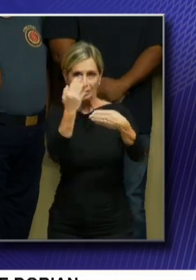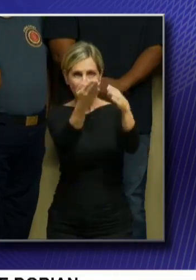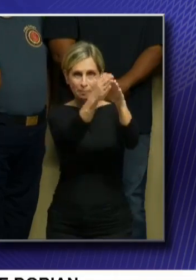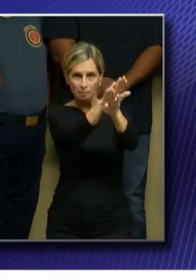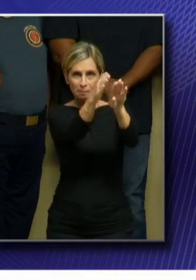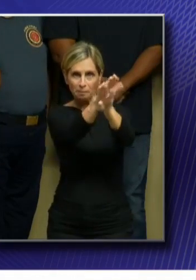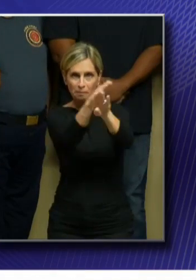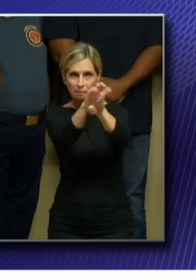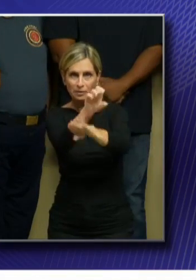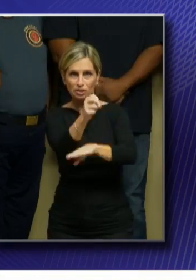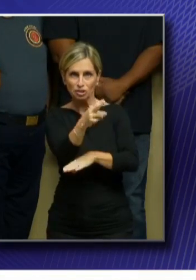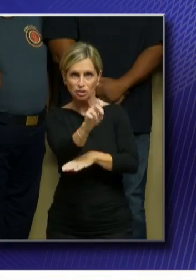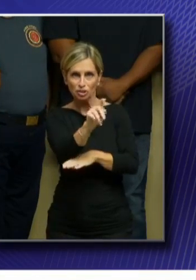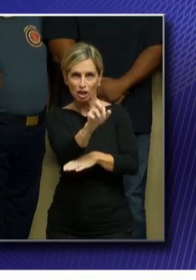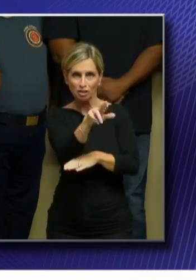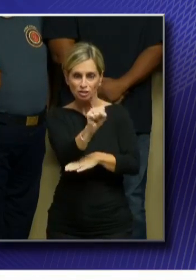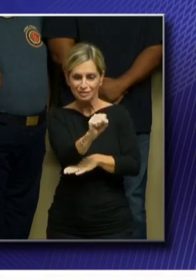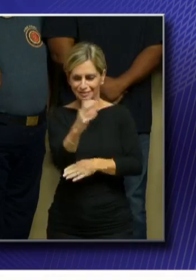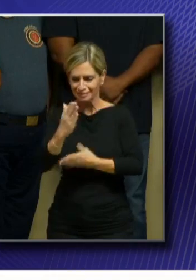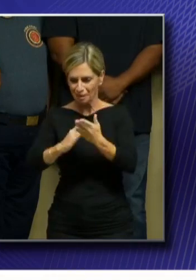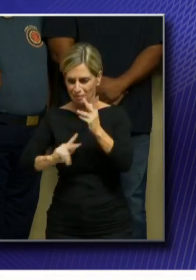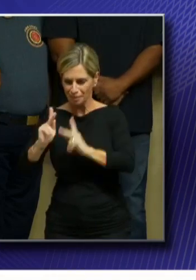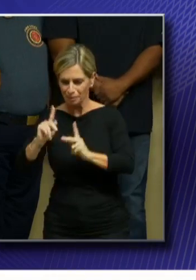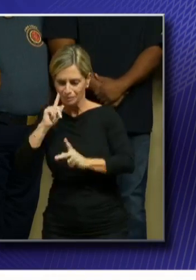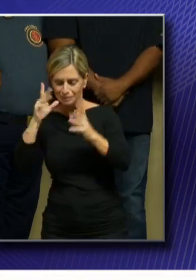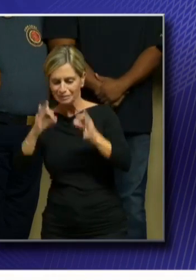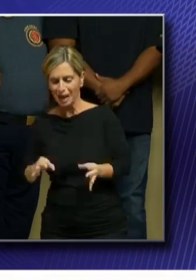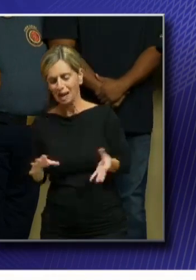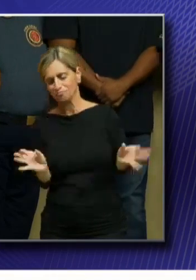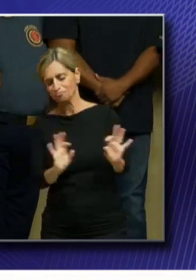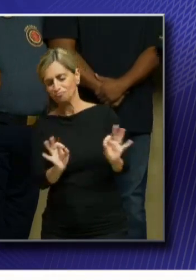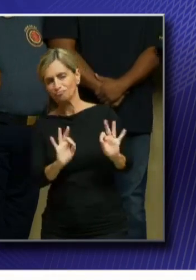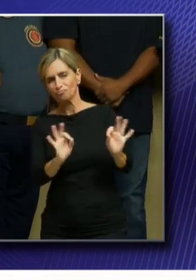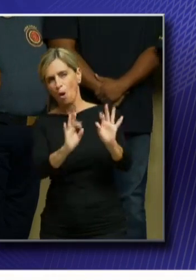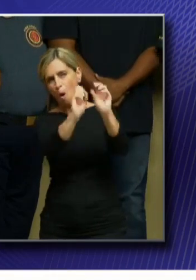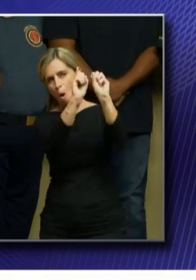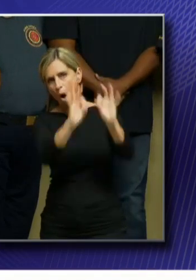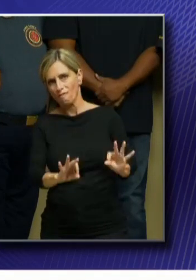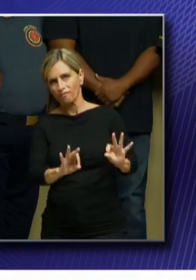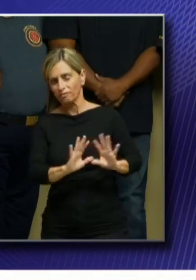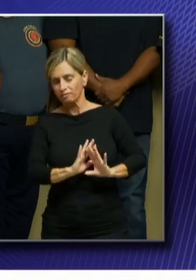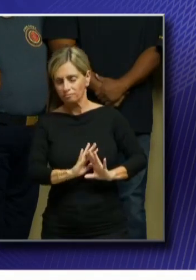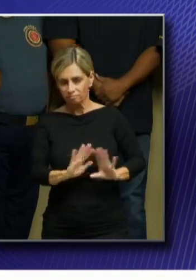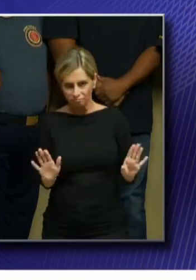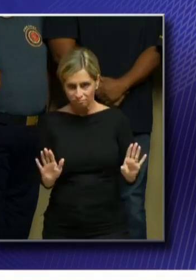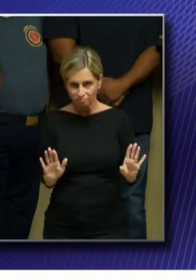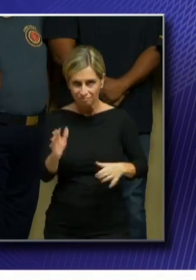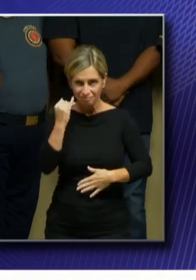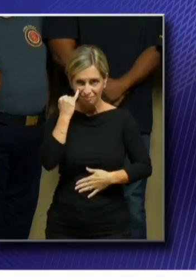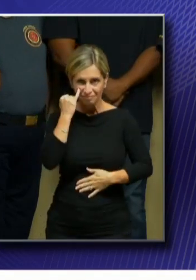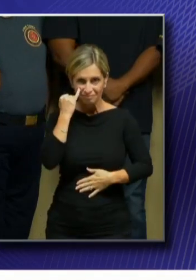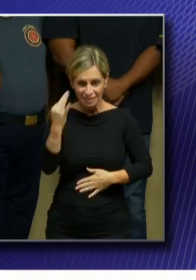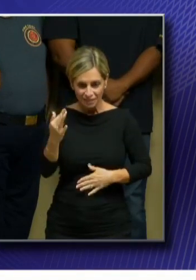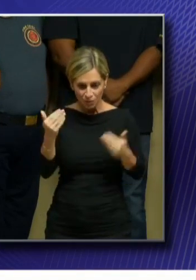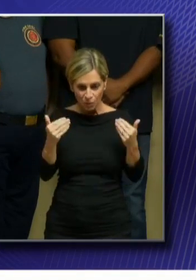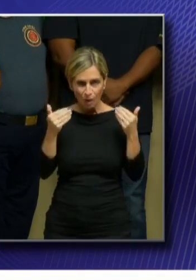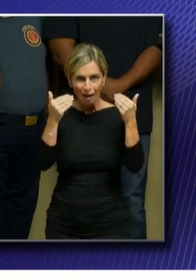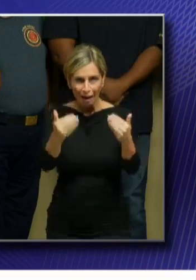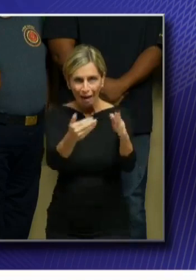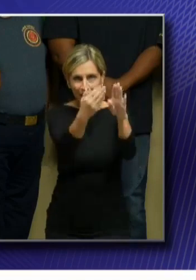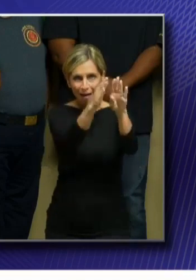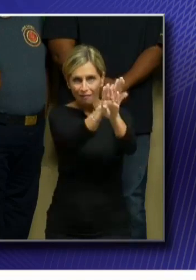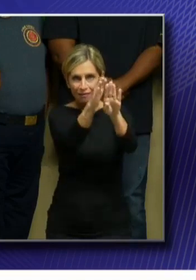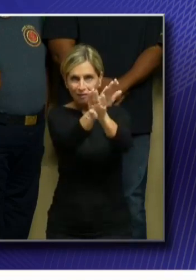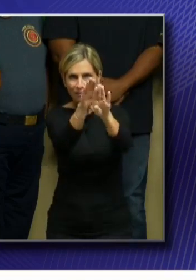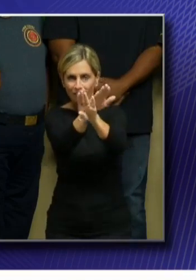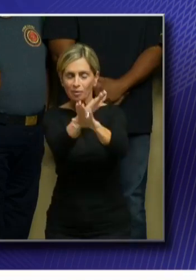down their shutters based on the track change yesterday. If you've gone to the trouble of putting up your shutters, let's keep them up through this